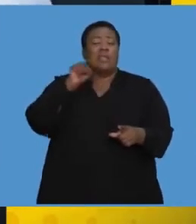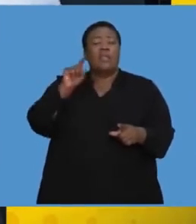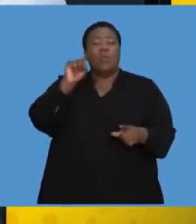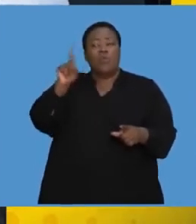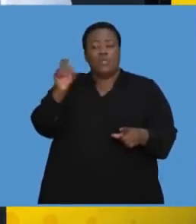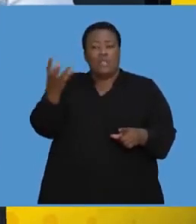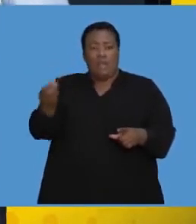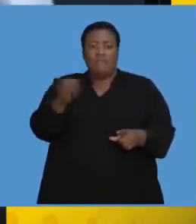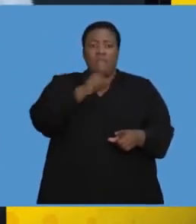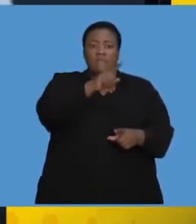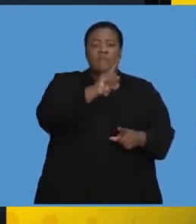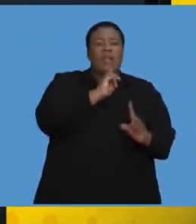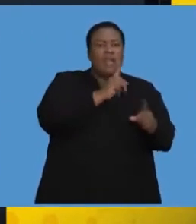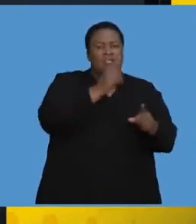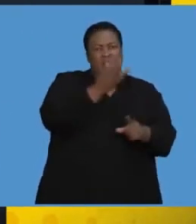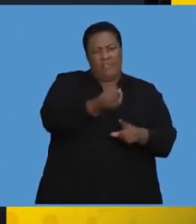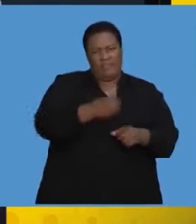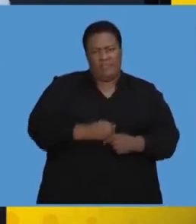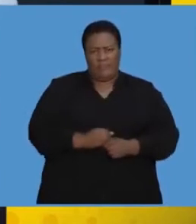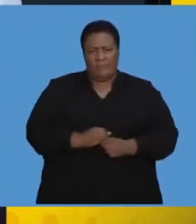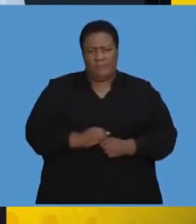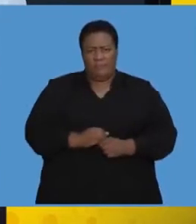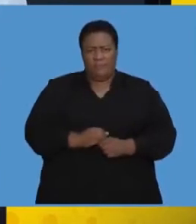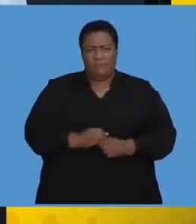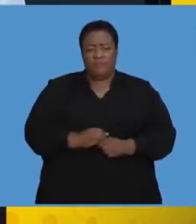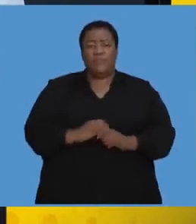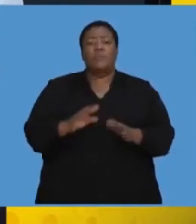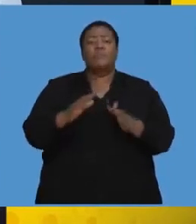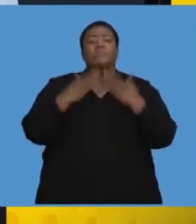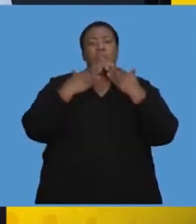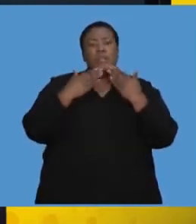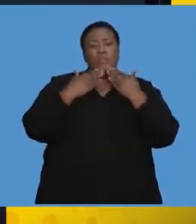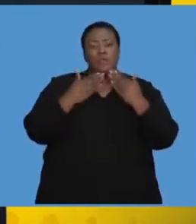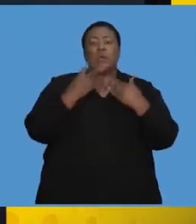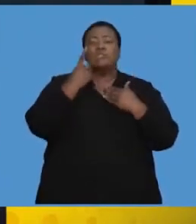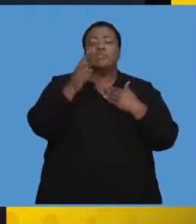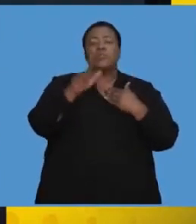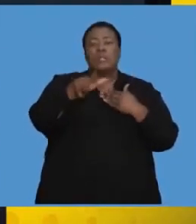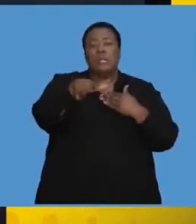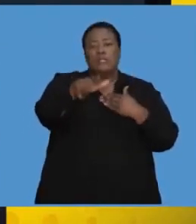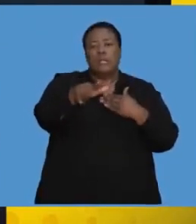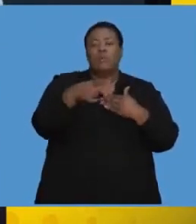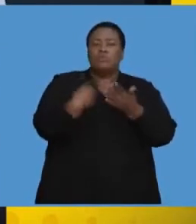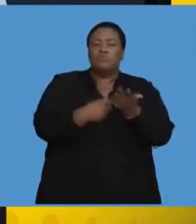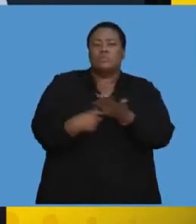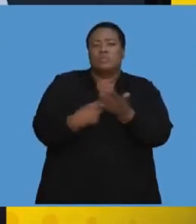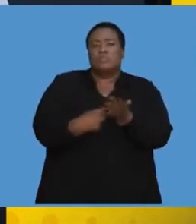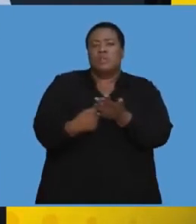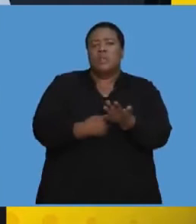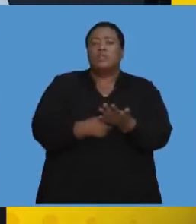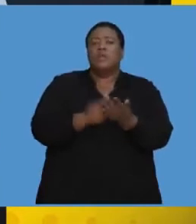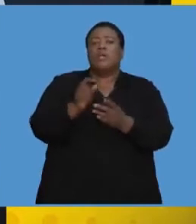you are given the questions and you are also given the answers to that one. Thank you. I will see you guys in the next segment where we are going to